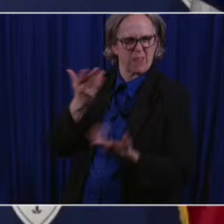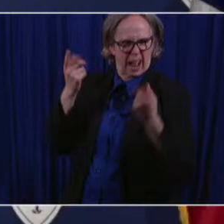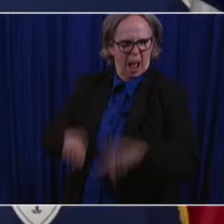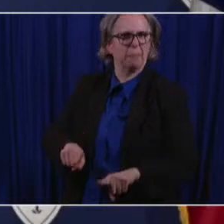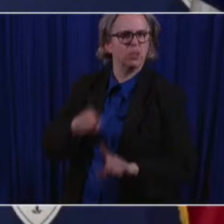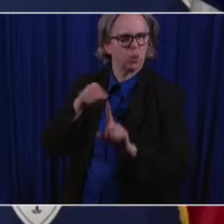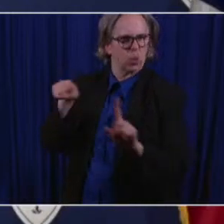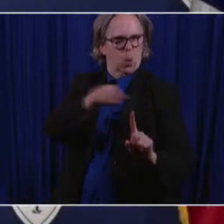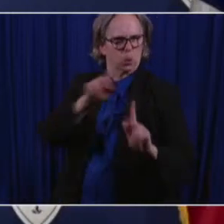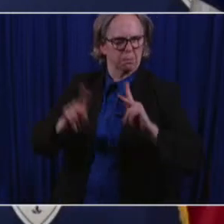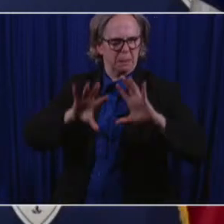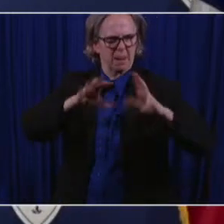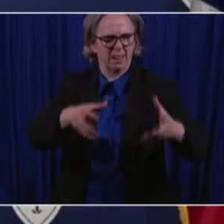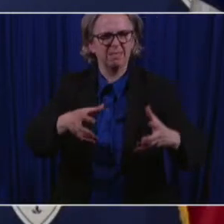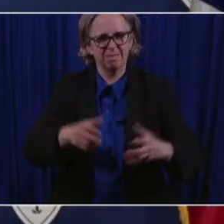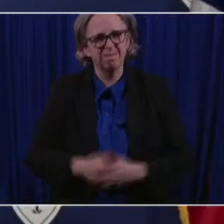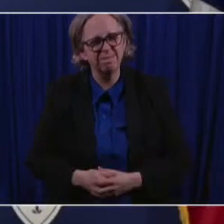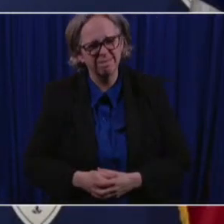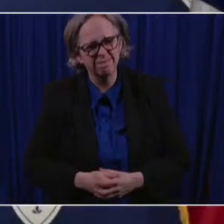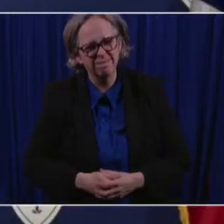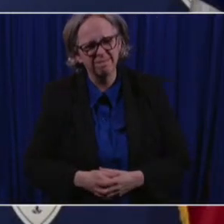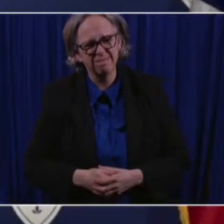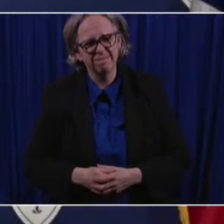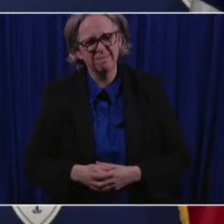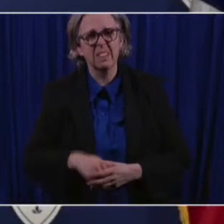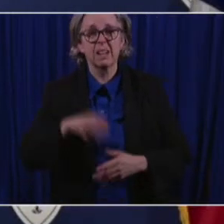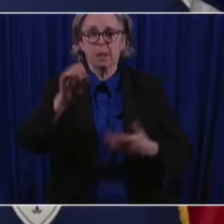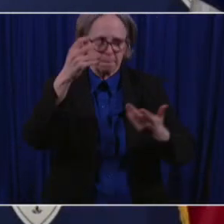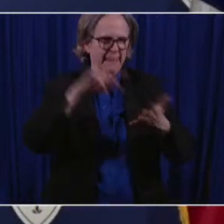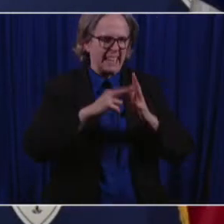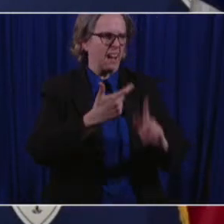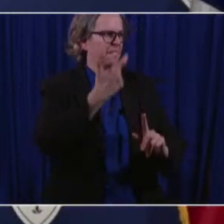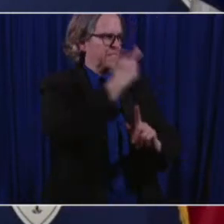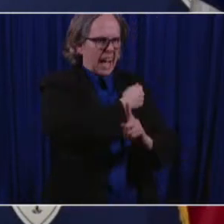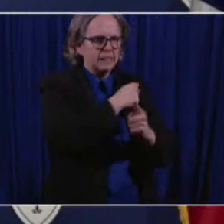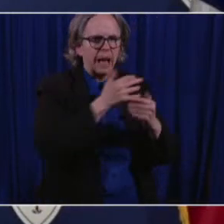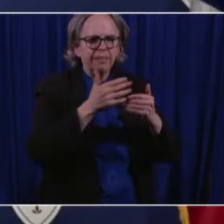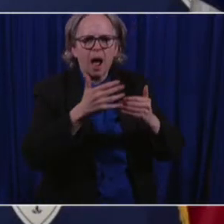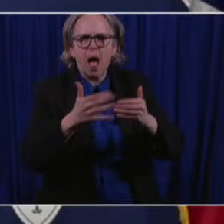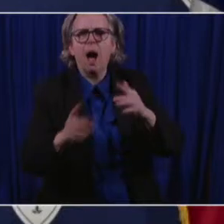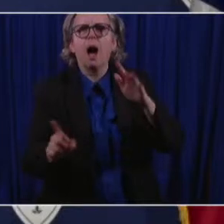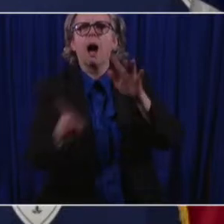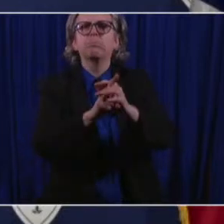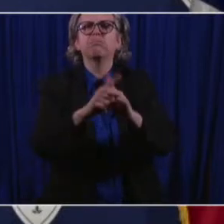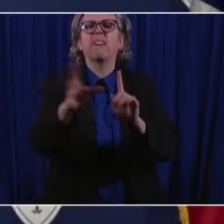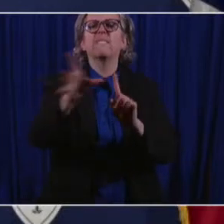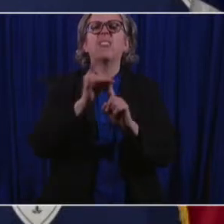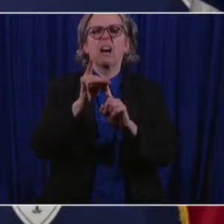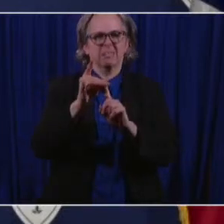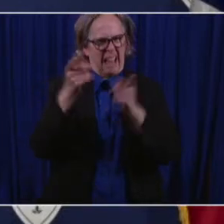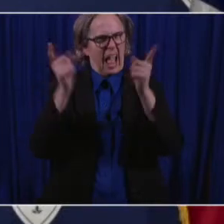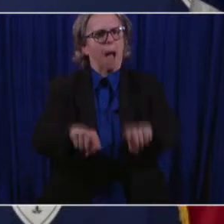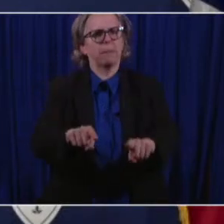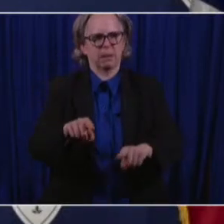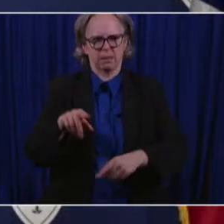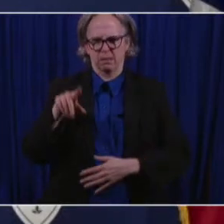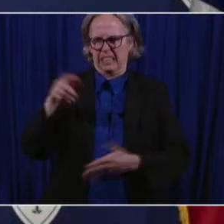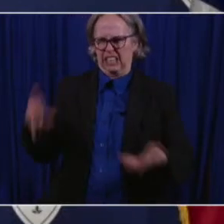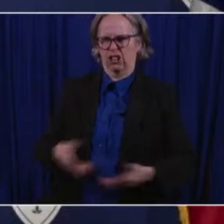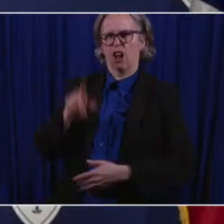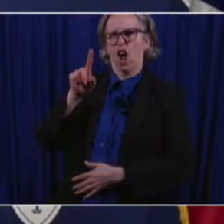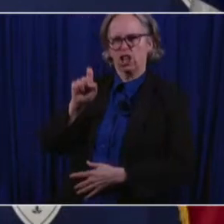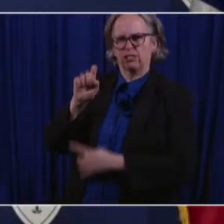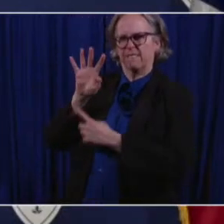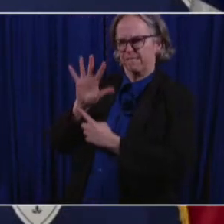vaccine, later getting COVID-19. So we have 154 cases that we are aware of. In these cases,